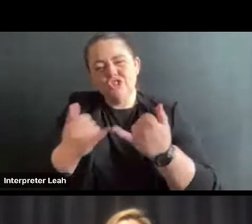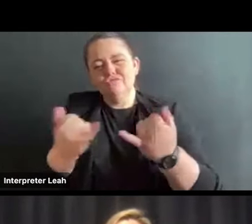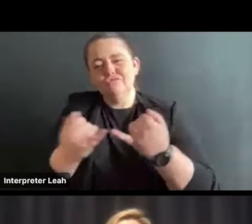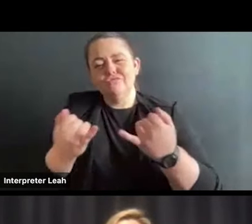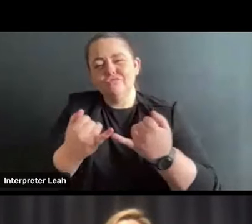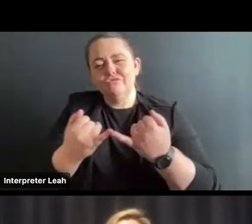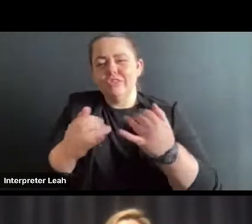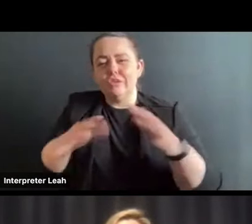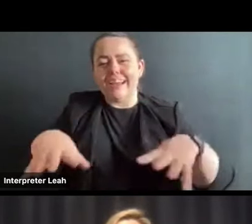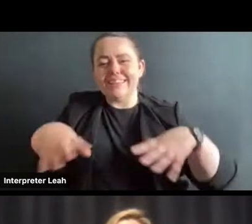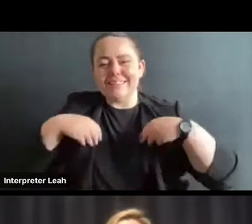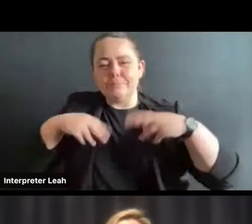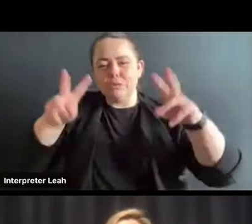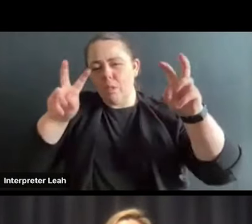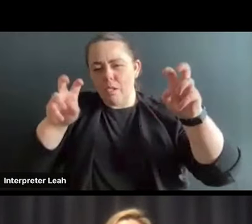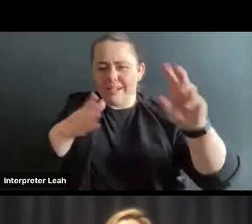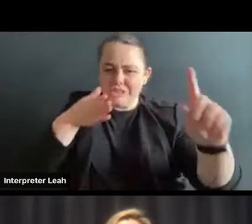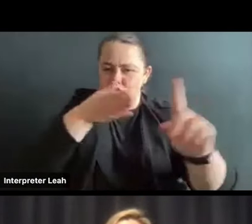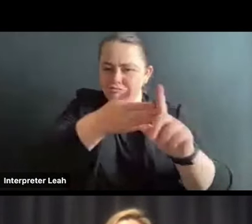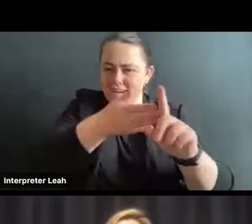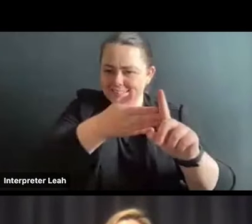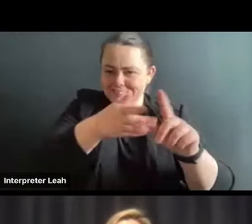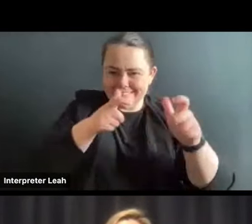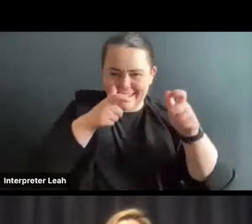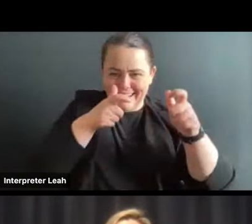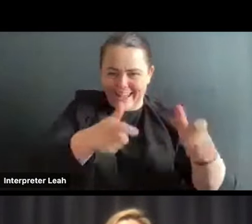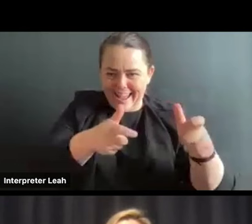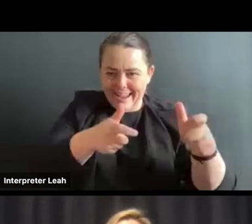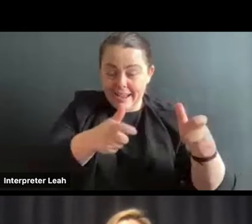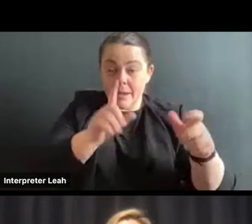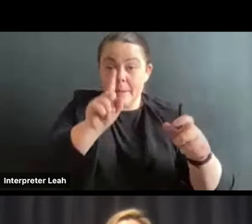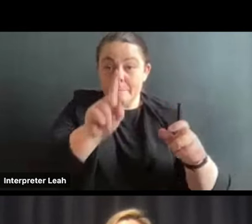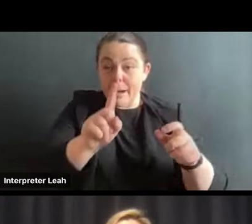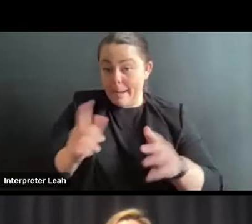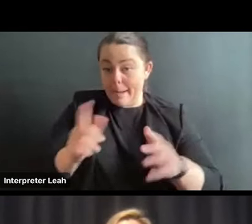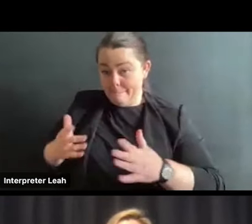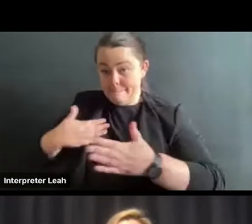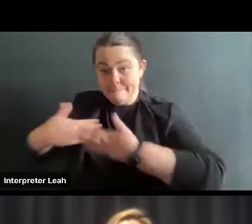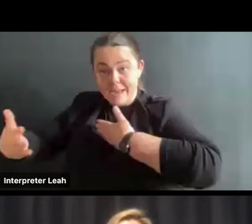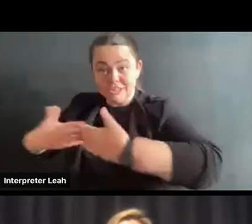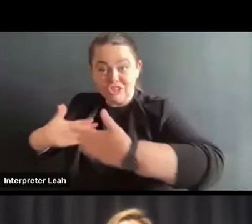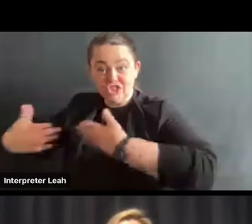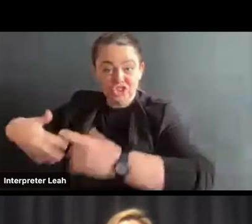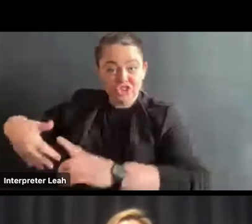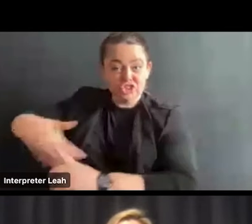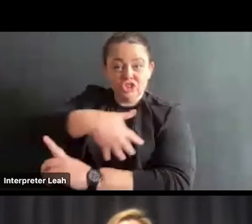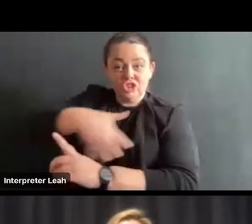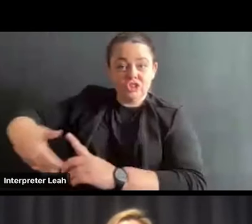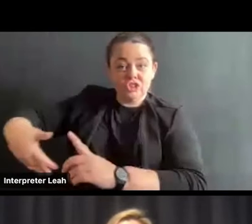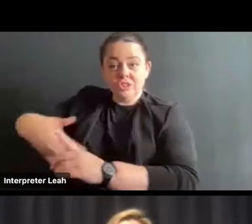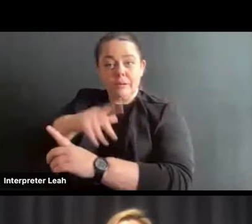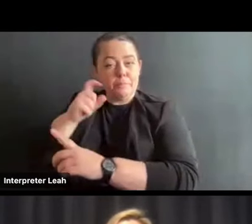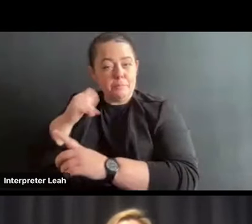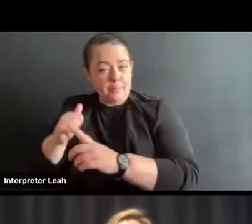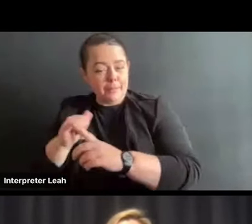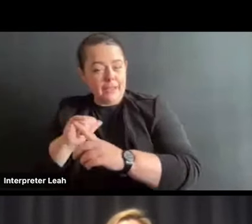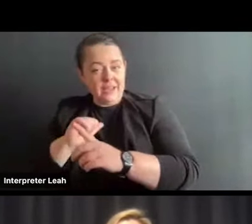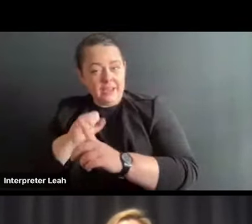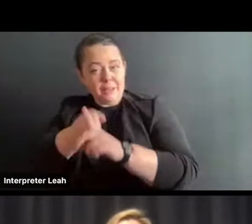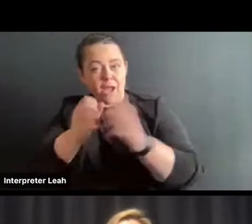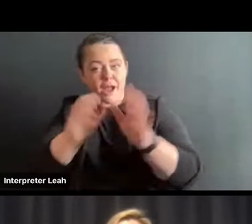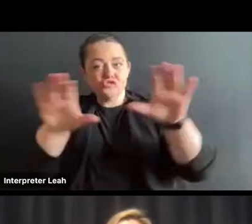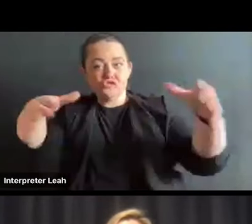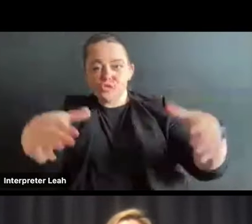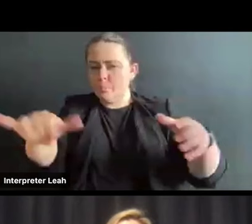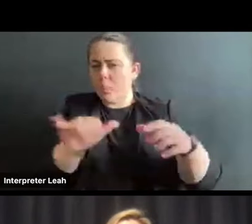of what goes under direct care delivery. When you're doing management roles that affect the group of people or the facility